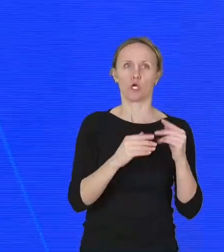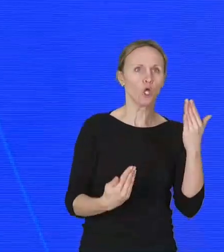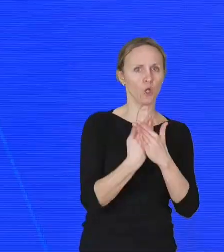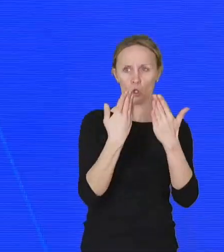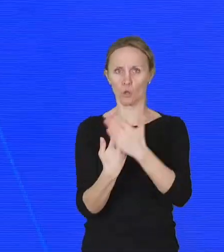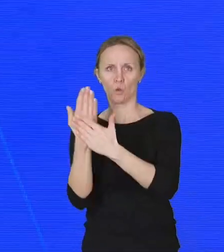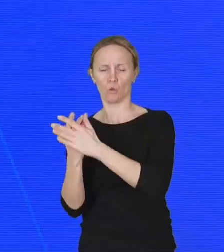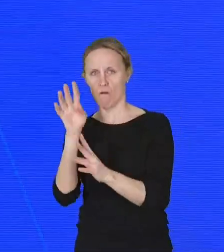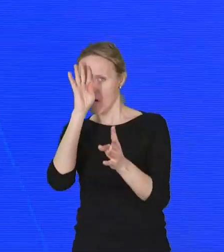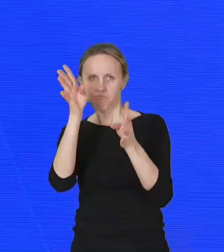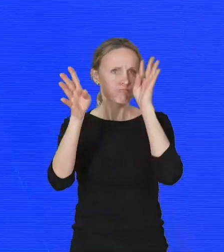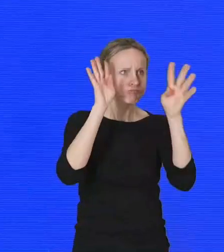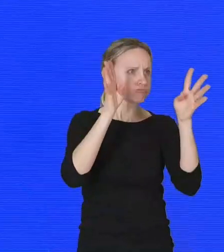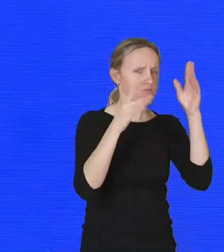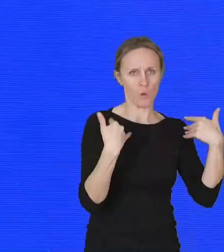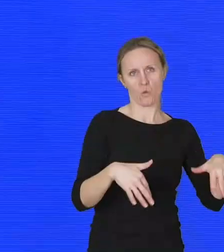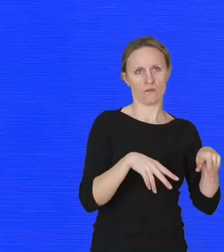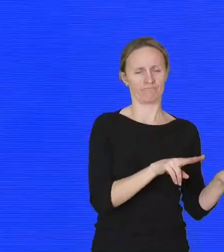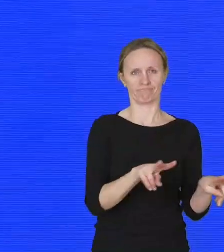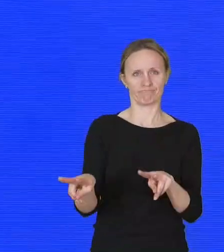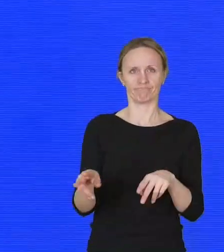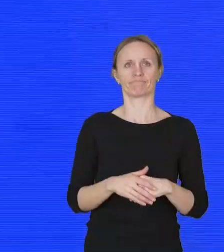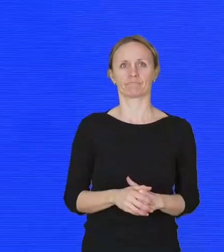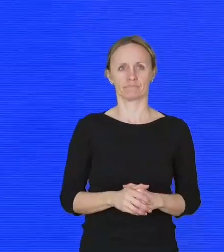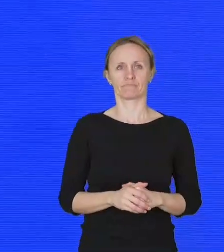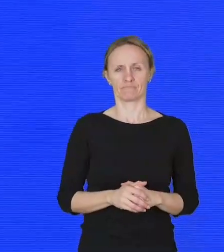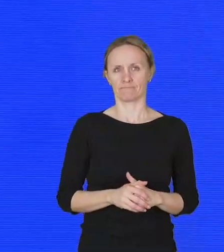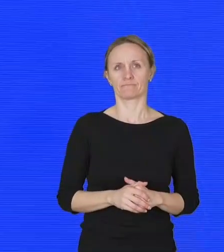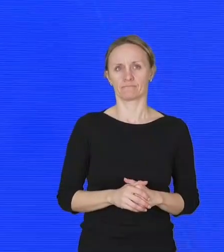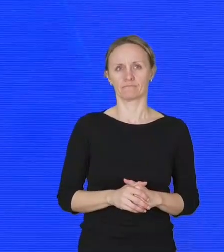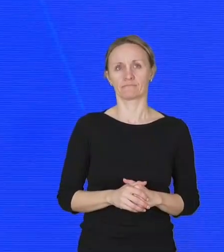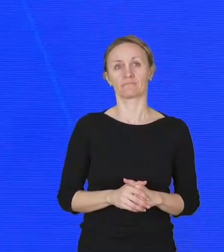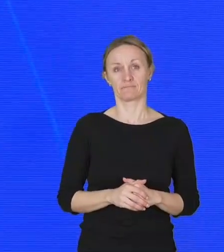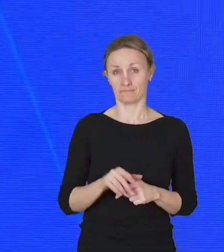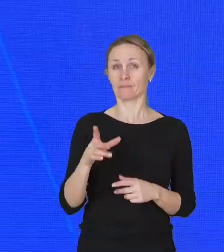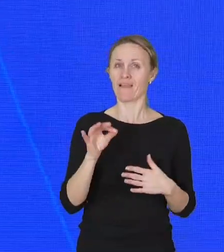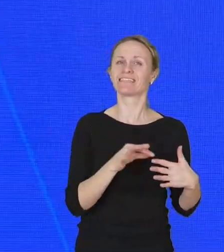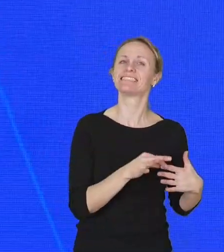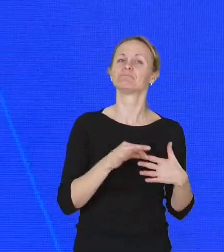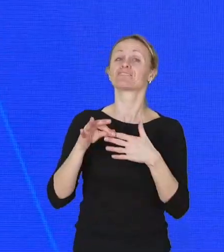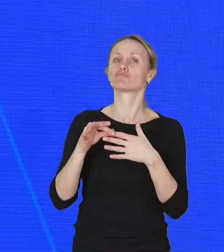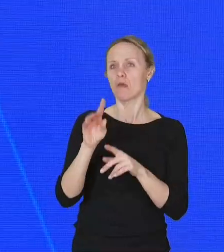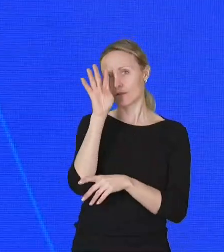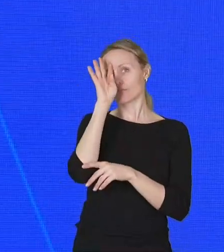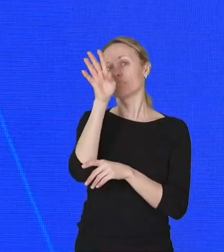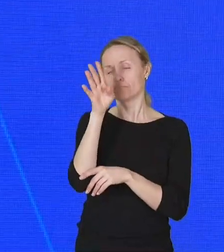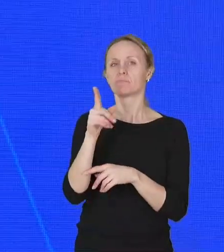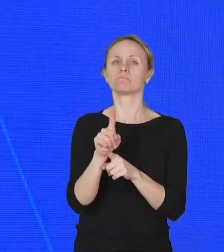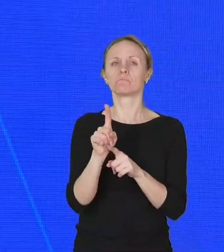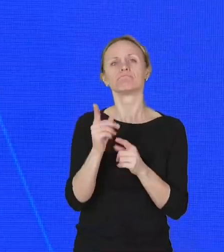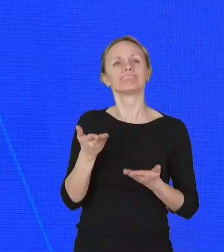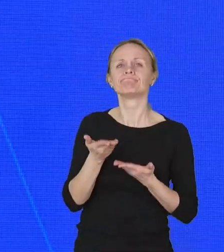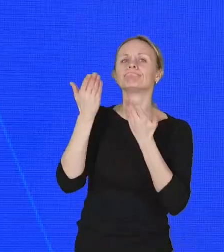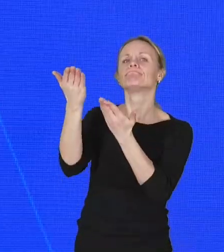transitional smart specialization, transformative smart specialization. It's not too complex. Well, from